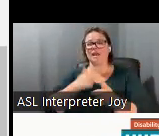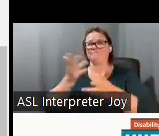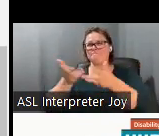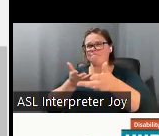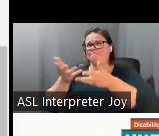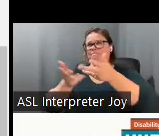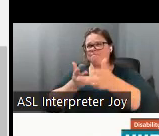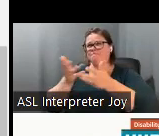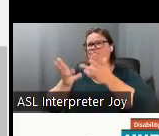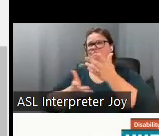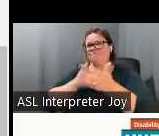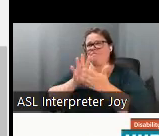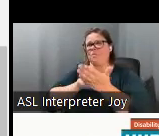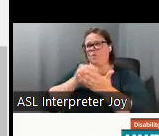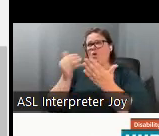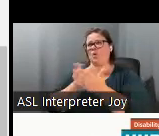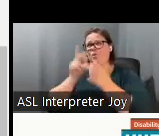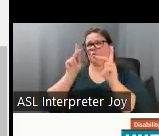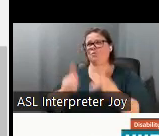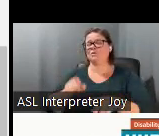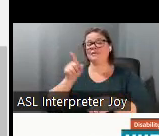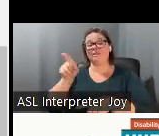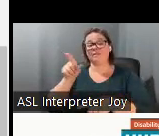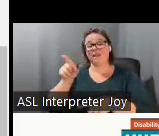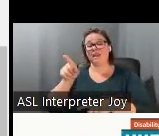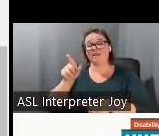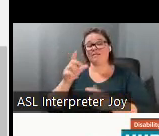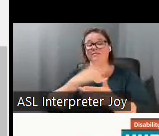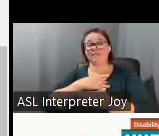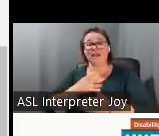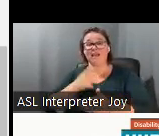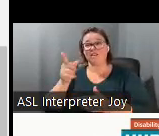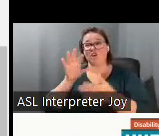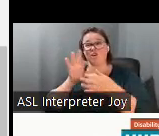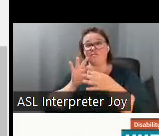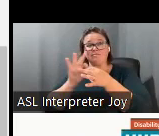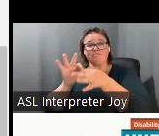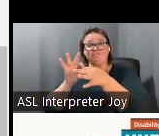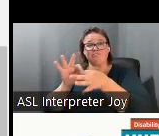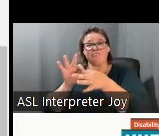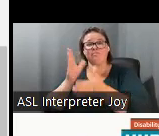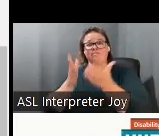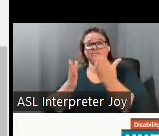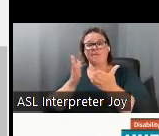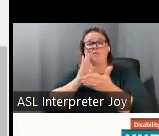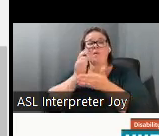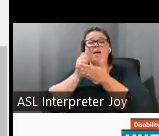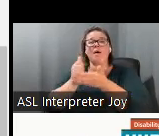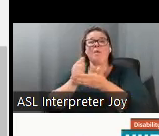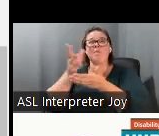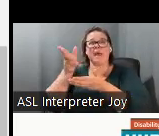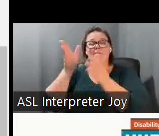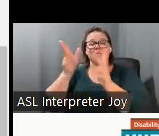someone that they um, they like and they're in a relationship with. Maybe this even helps that